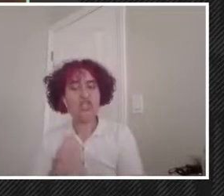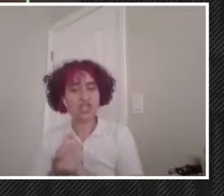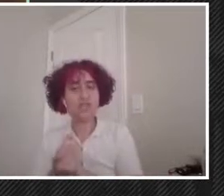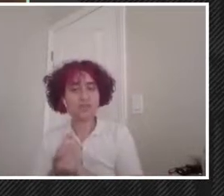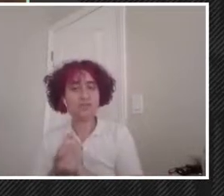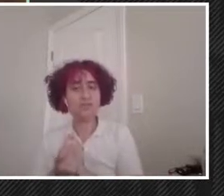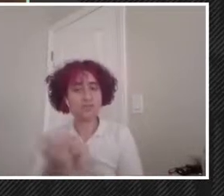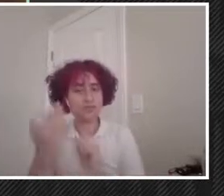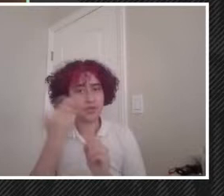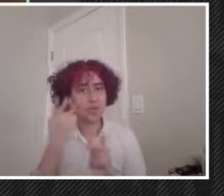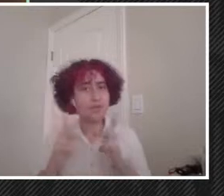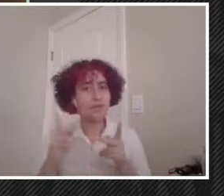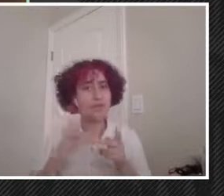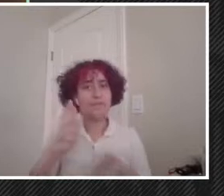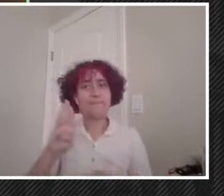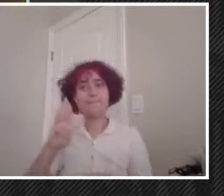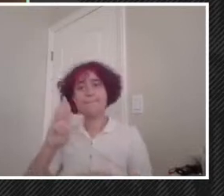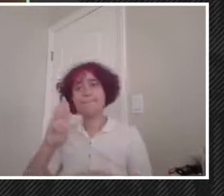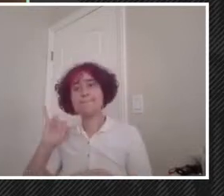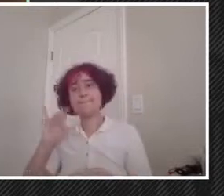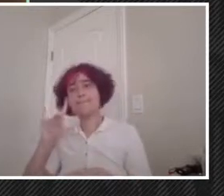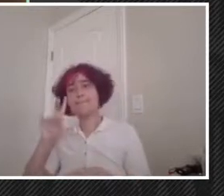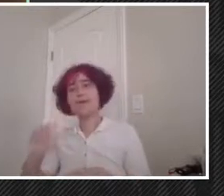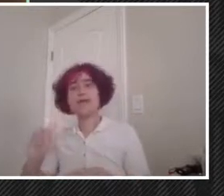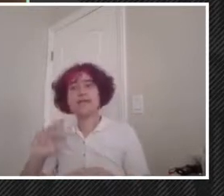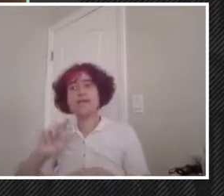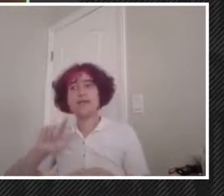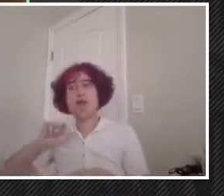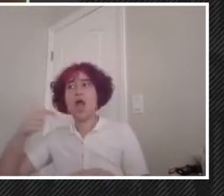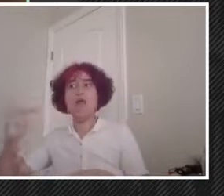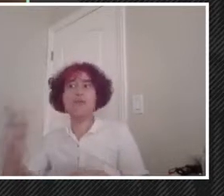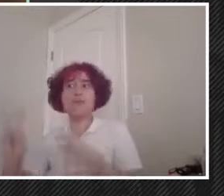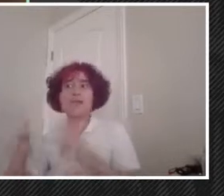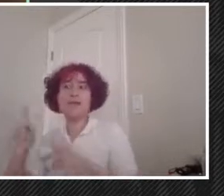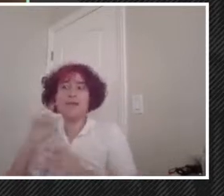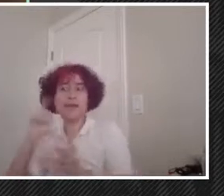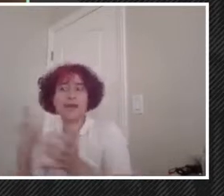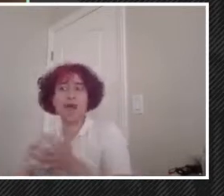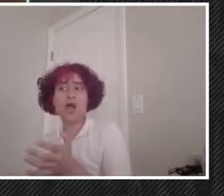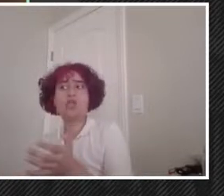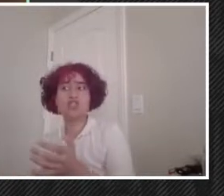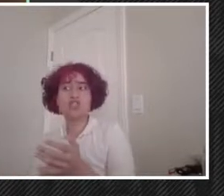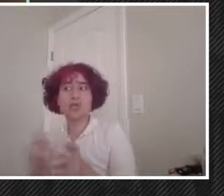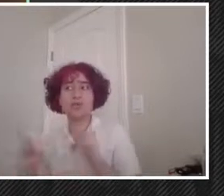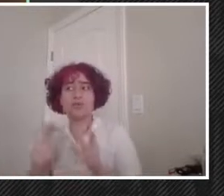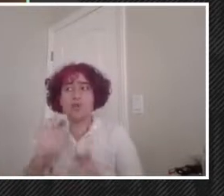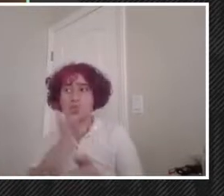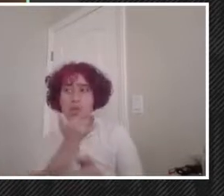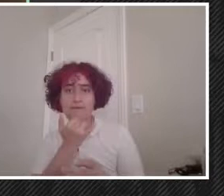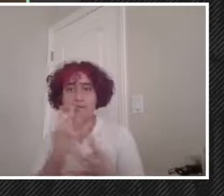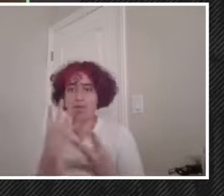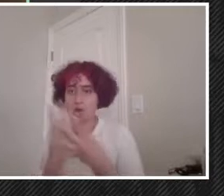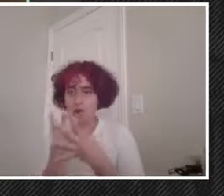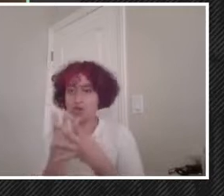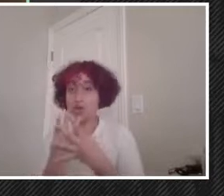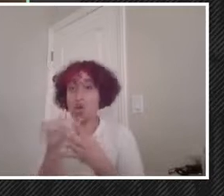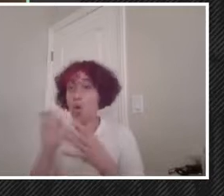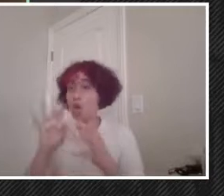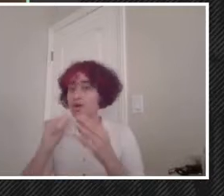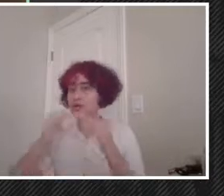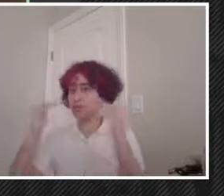the Biden administration and others have acknowledged were wrongfully incarcerated or disproportionately